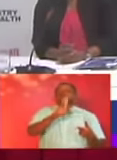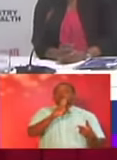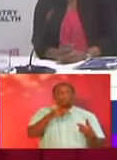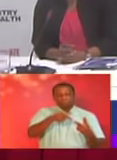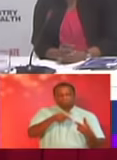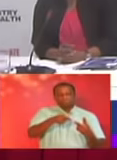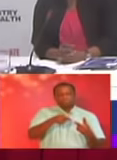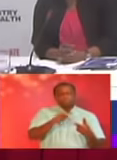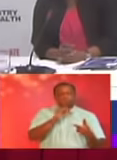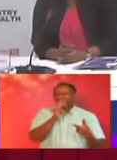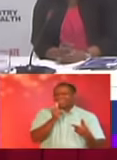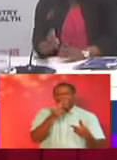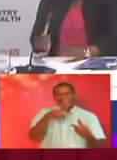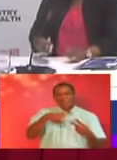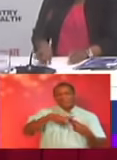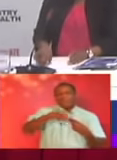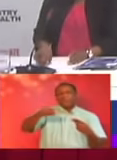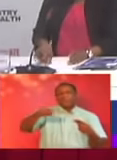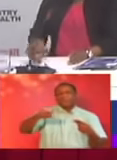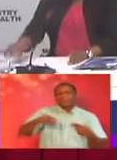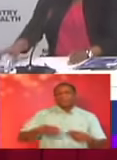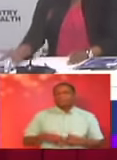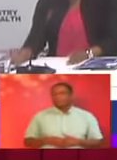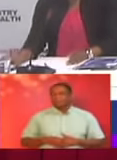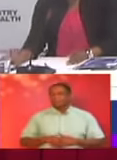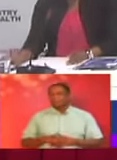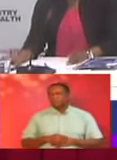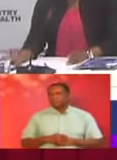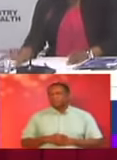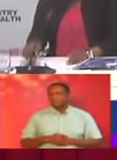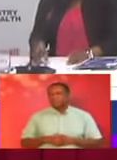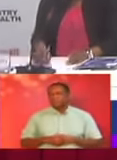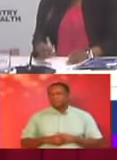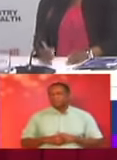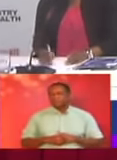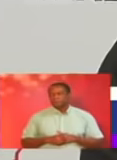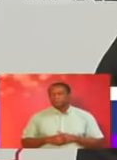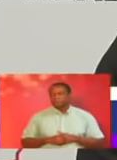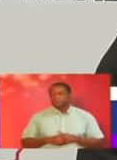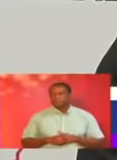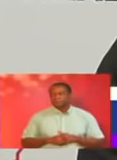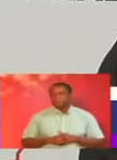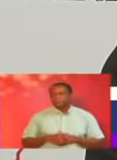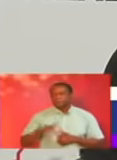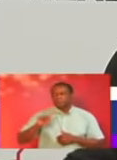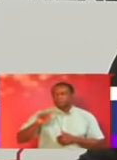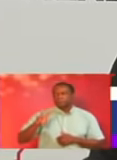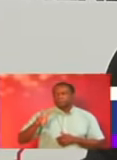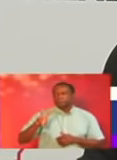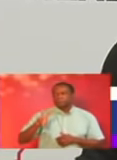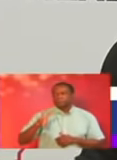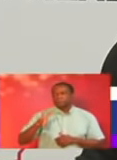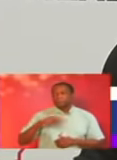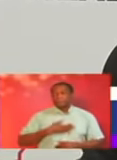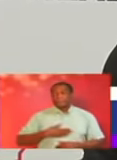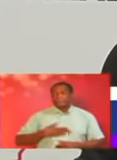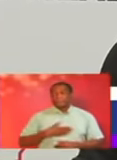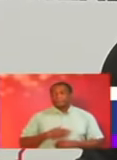the vaccination. Yeah, I you did that. address Yes, it. Okay. thanks. My apologies. Let's go now to TV6, please.